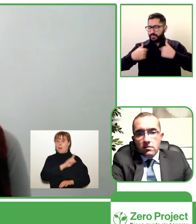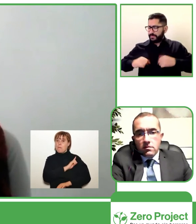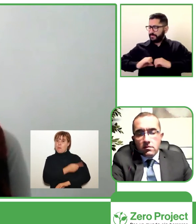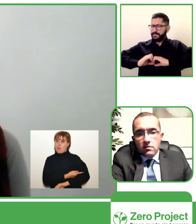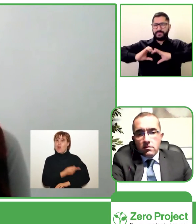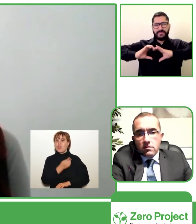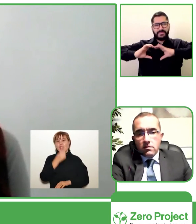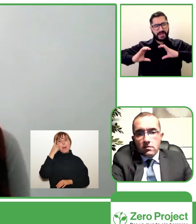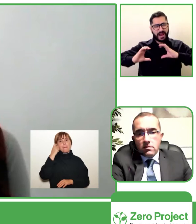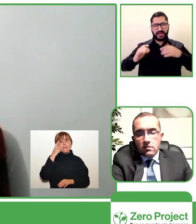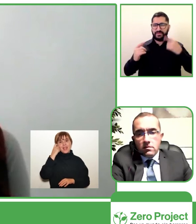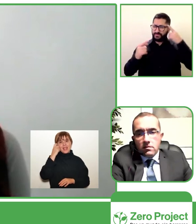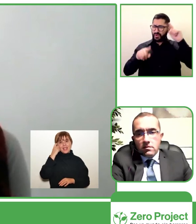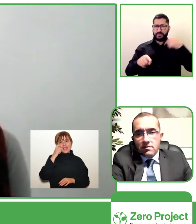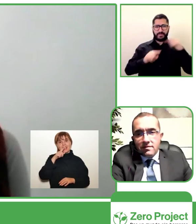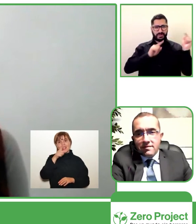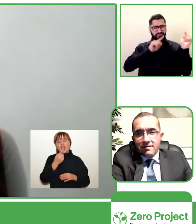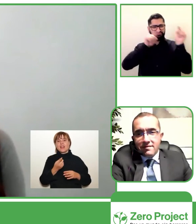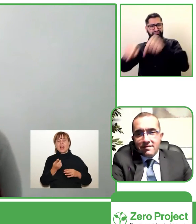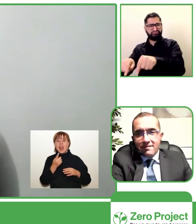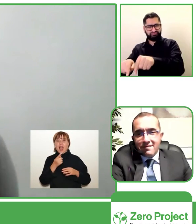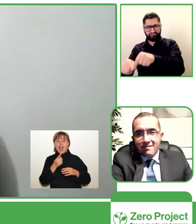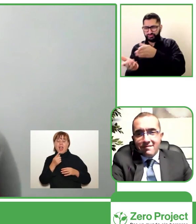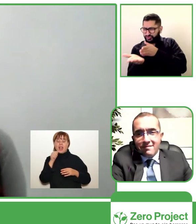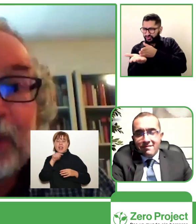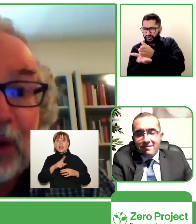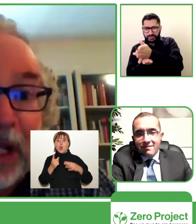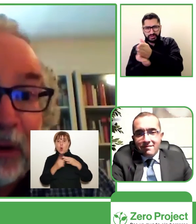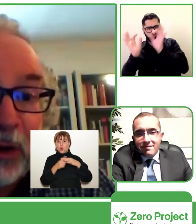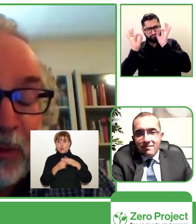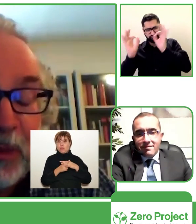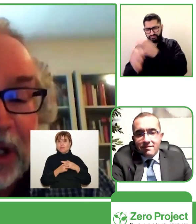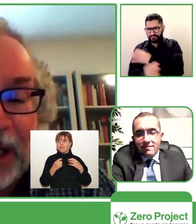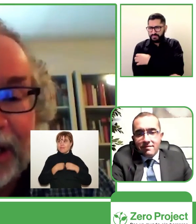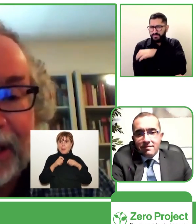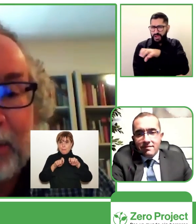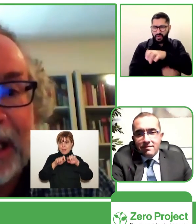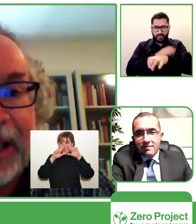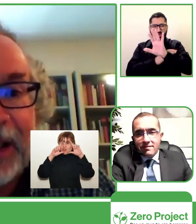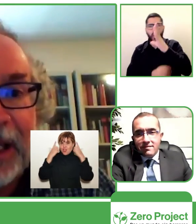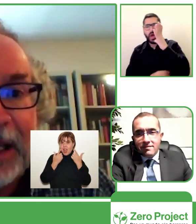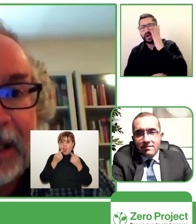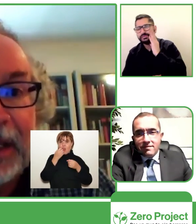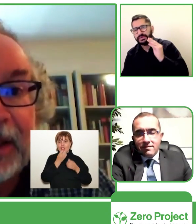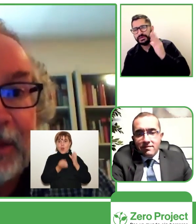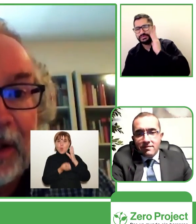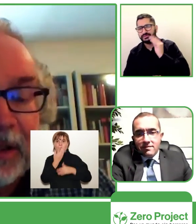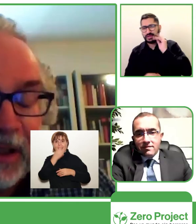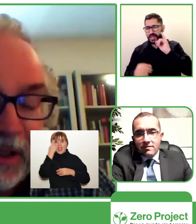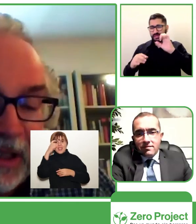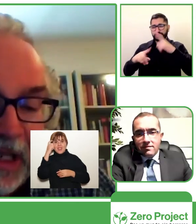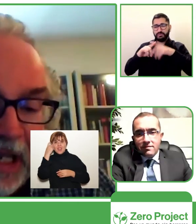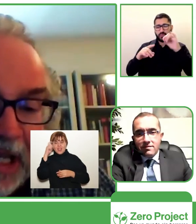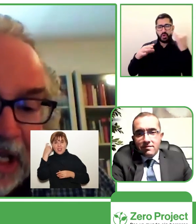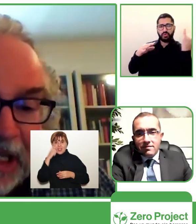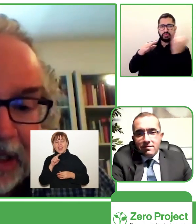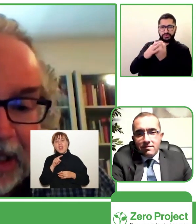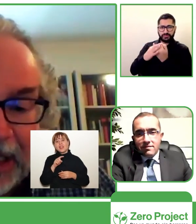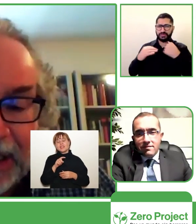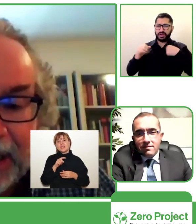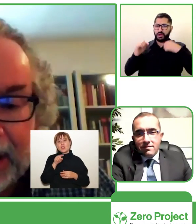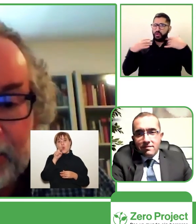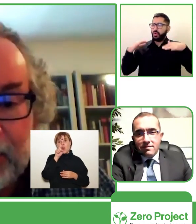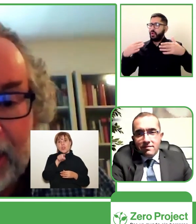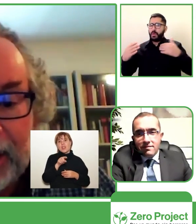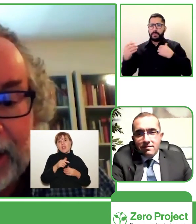today and that we can launch together this powerful experience at Expo Inclusion. I'm very excited and